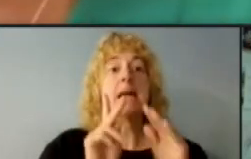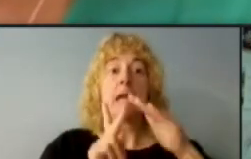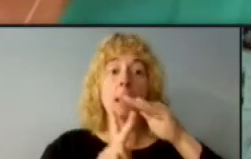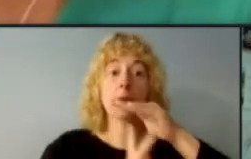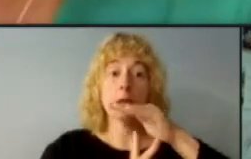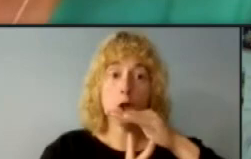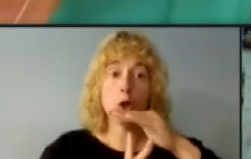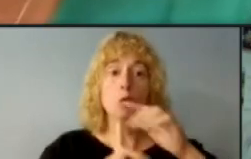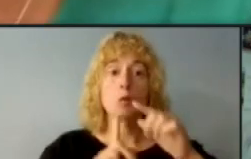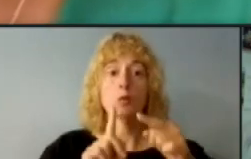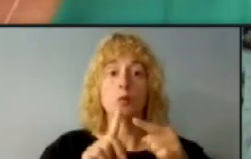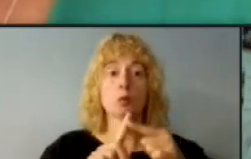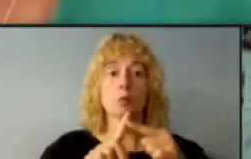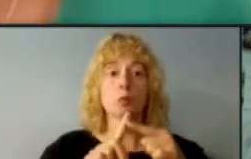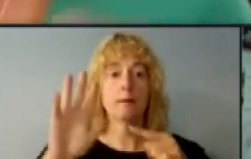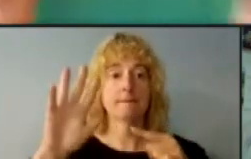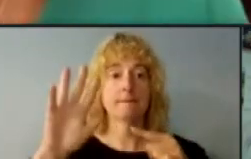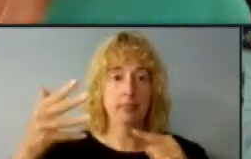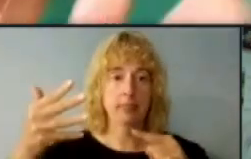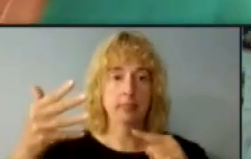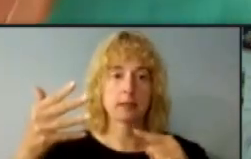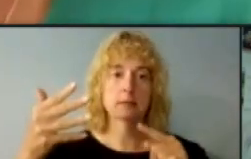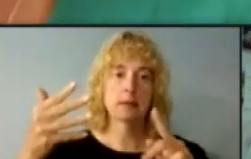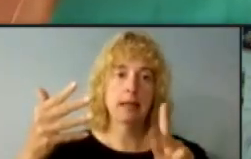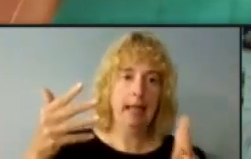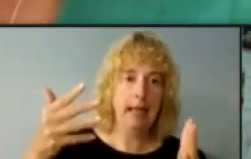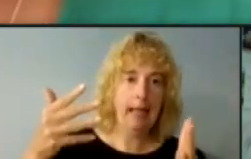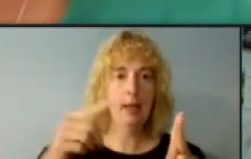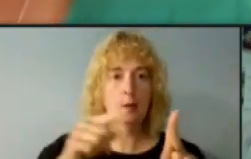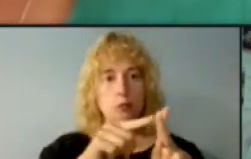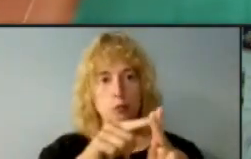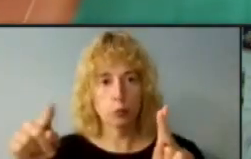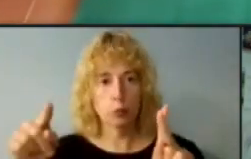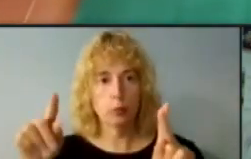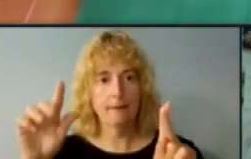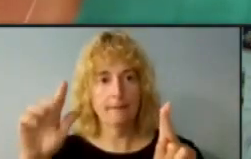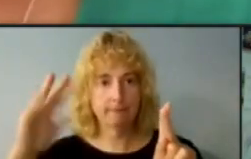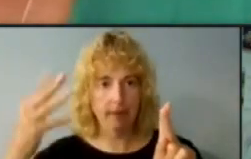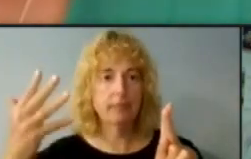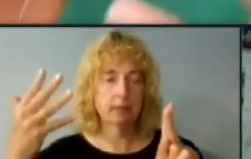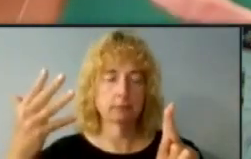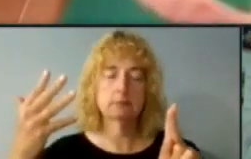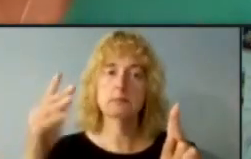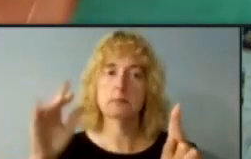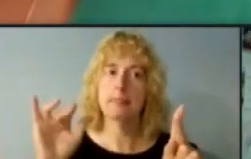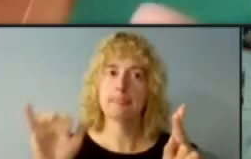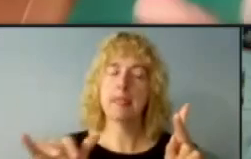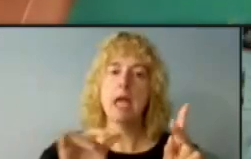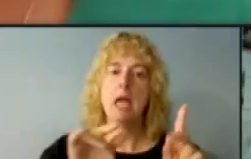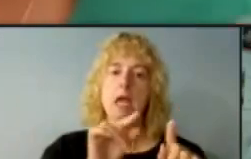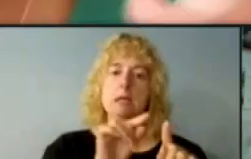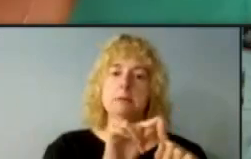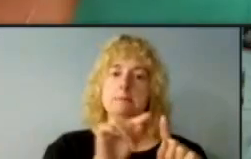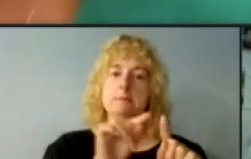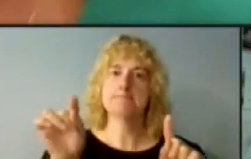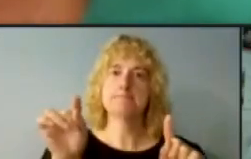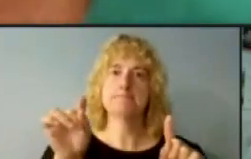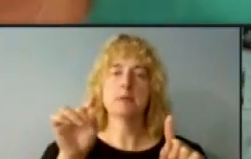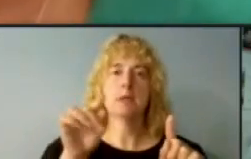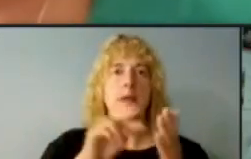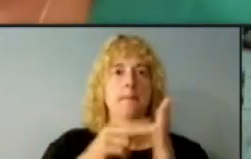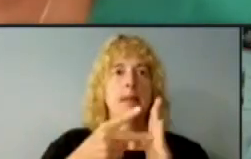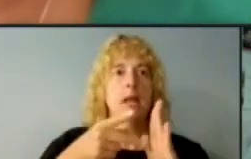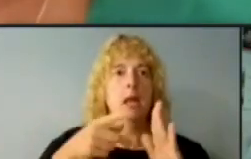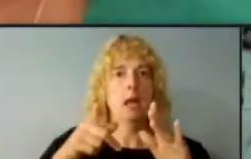Kindergarten through K5, or excuse me, kindergarten through 5th grade, they typically are around the same children every single